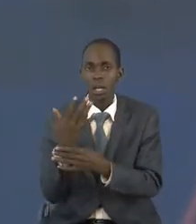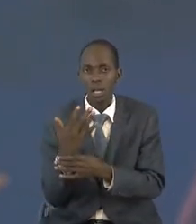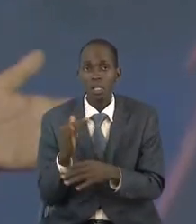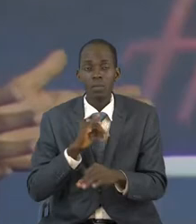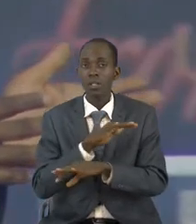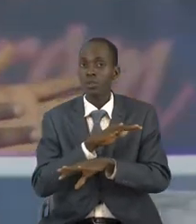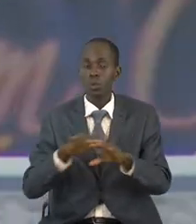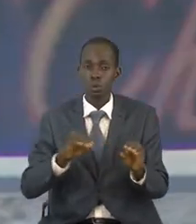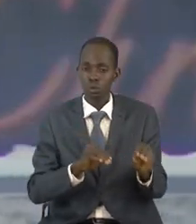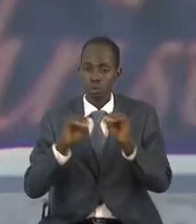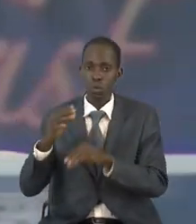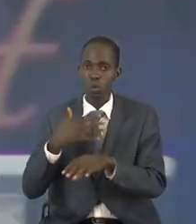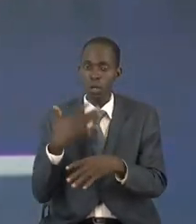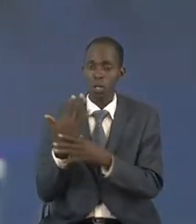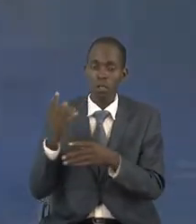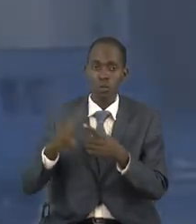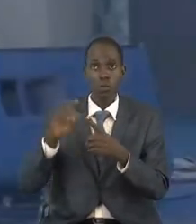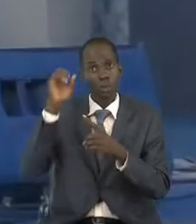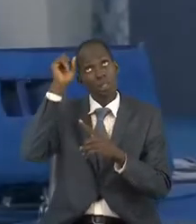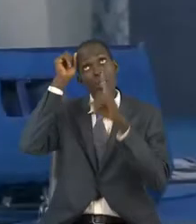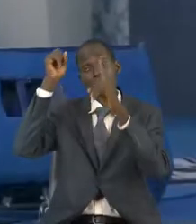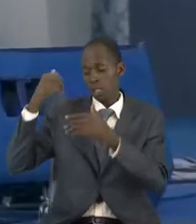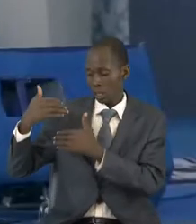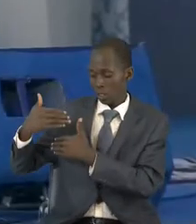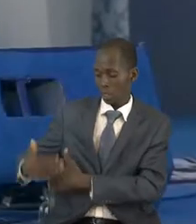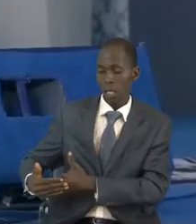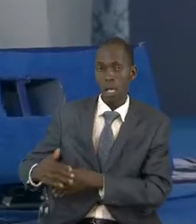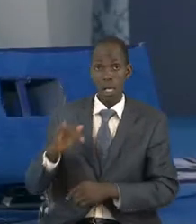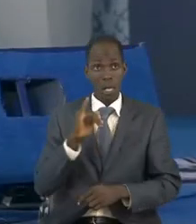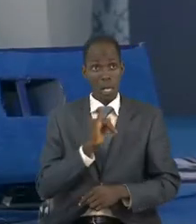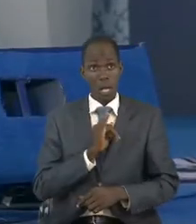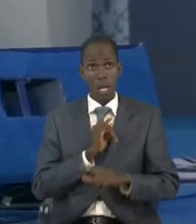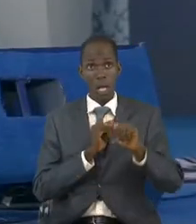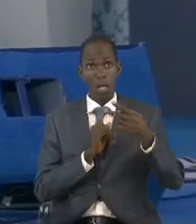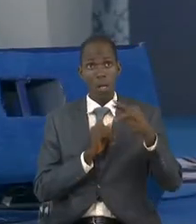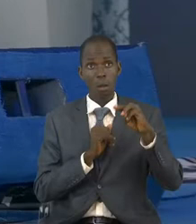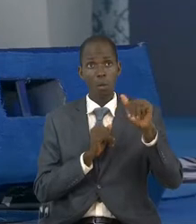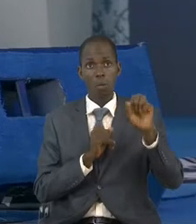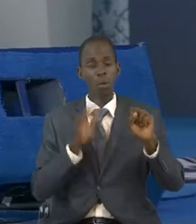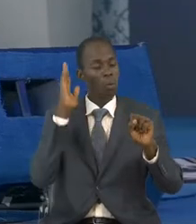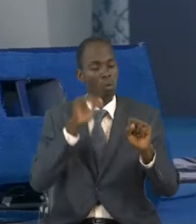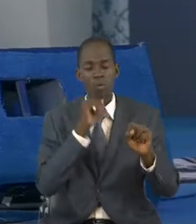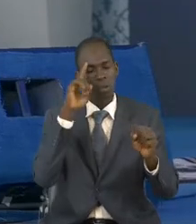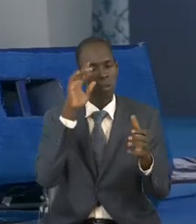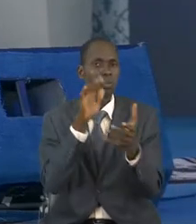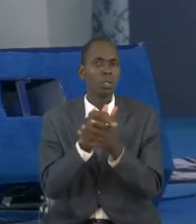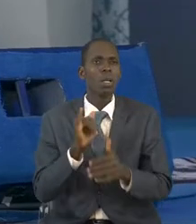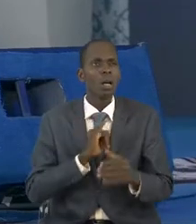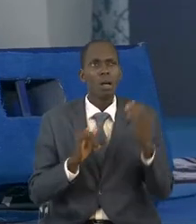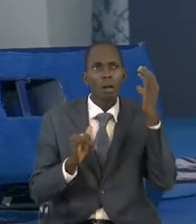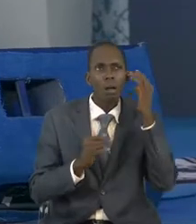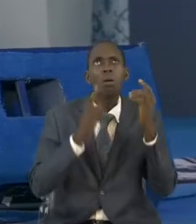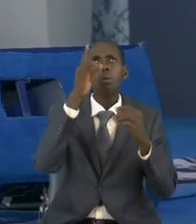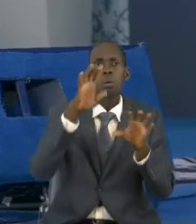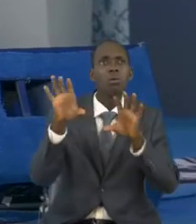hand to his side, I will not believe. I hear God is doing this, God is doing that, but you